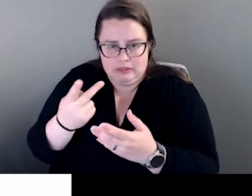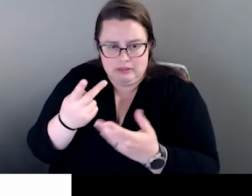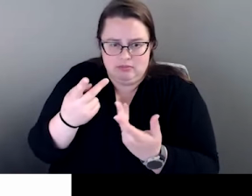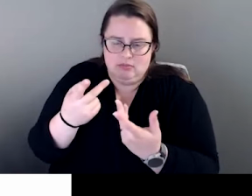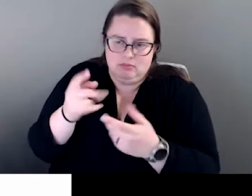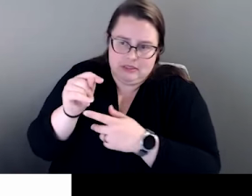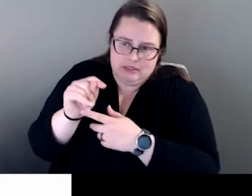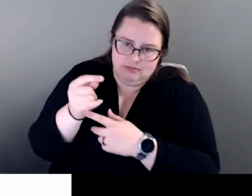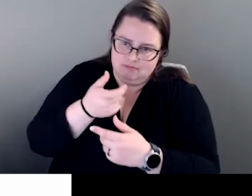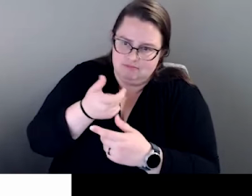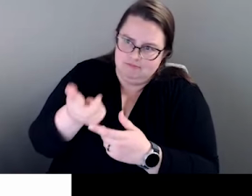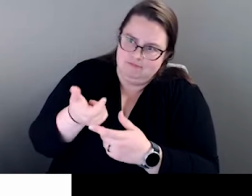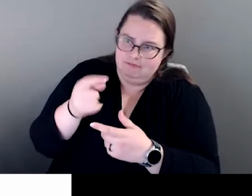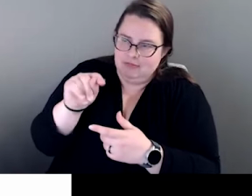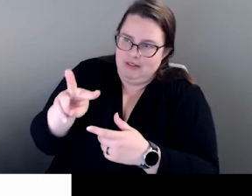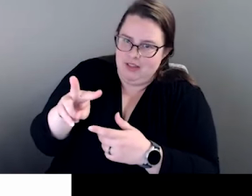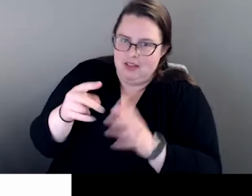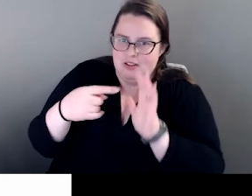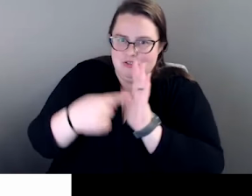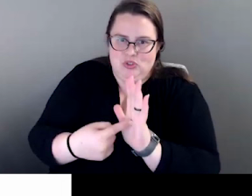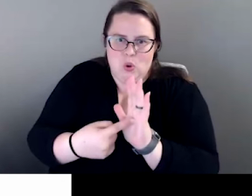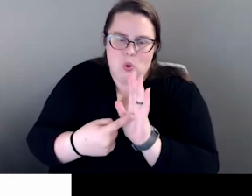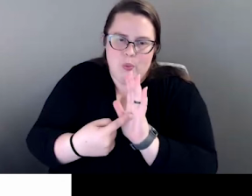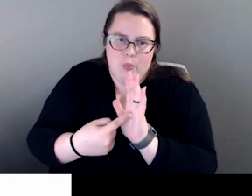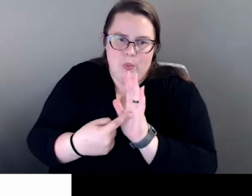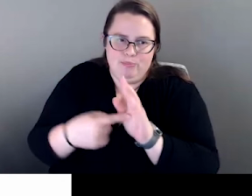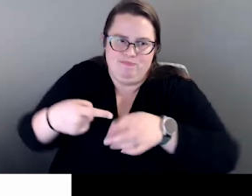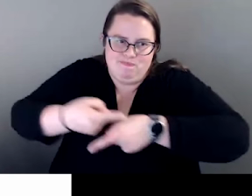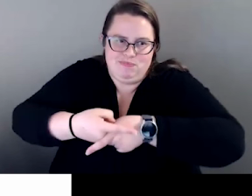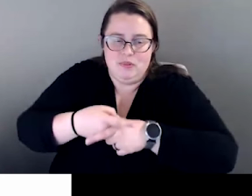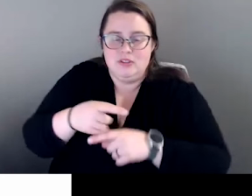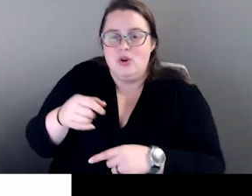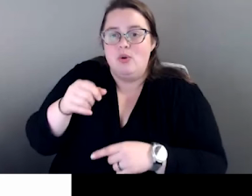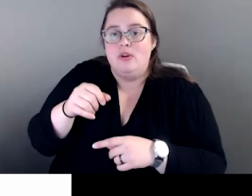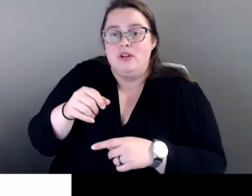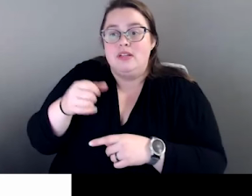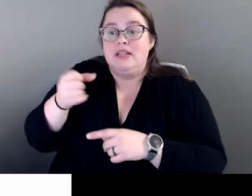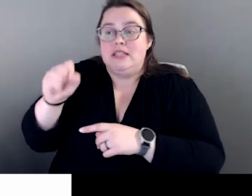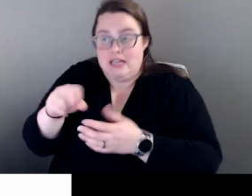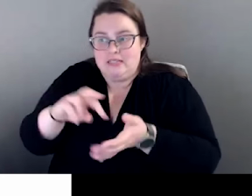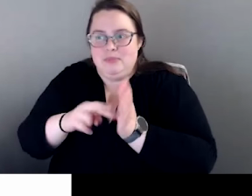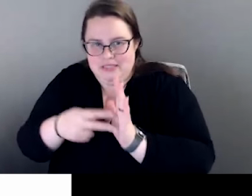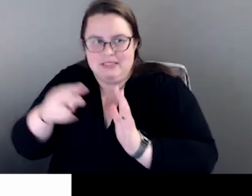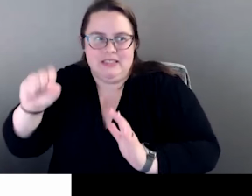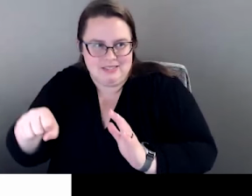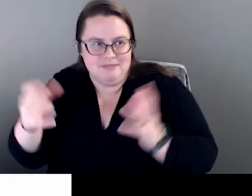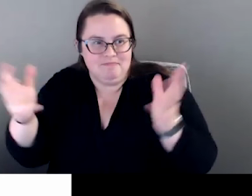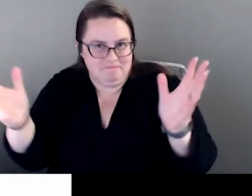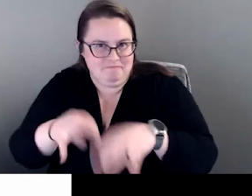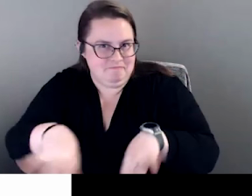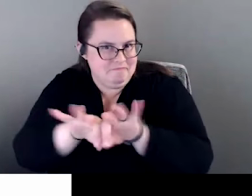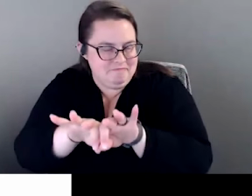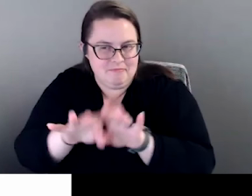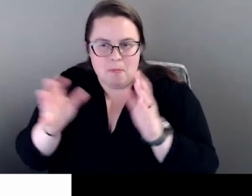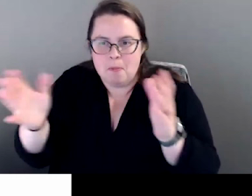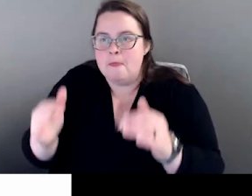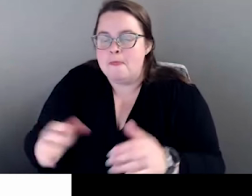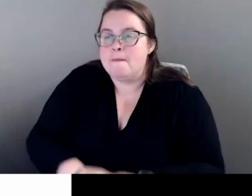definitely depict it different way. So yeah, yes means yes, y'all. Yes means yes. All right, so